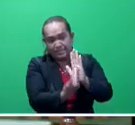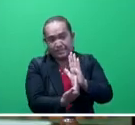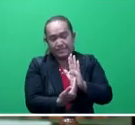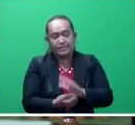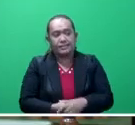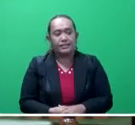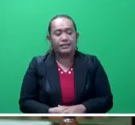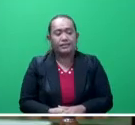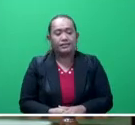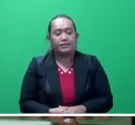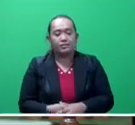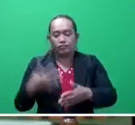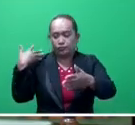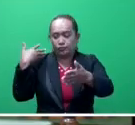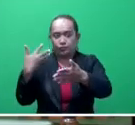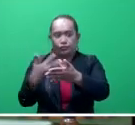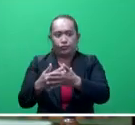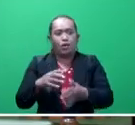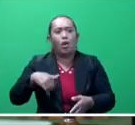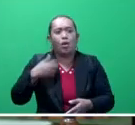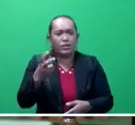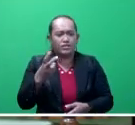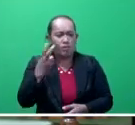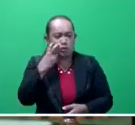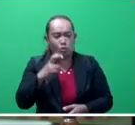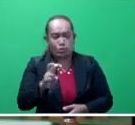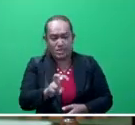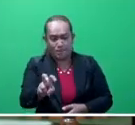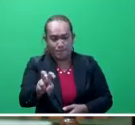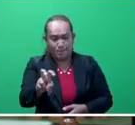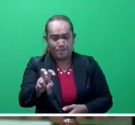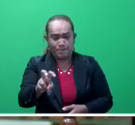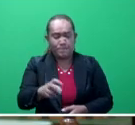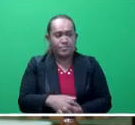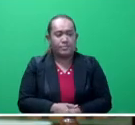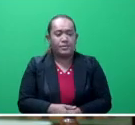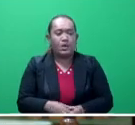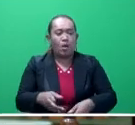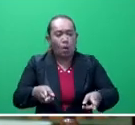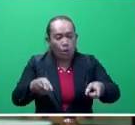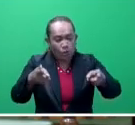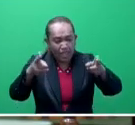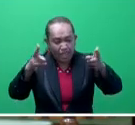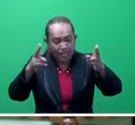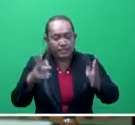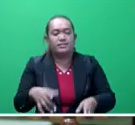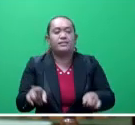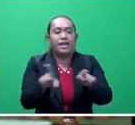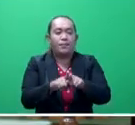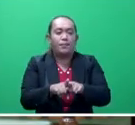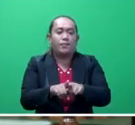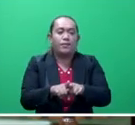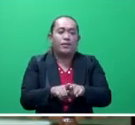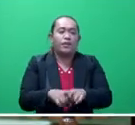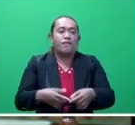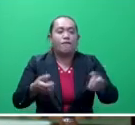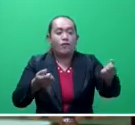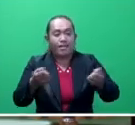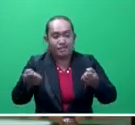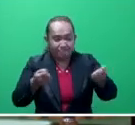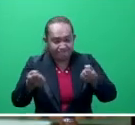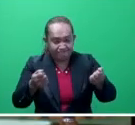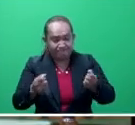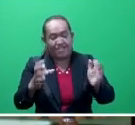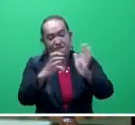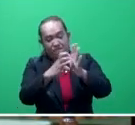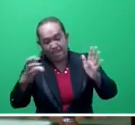been a cause for concern for the tourism industry. The Act does not allow hotels that own vehicles registered as commercial vehicles to carry guests.